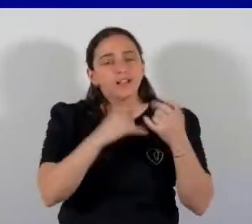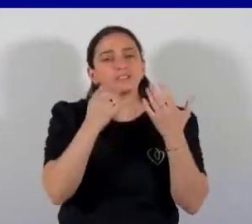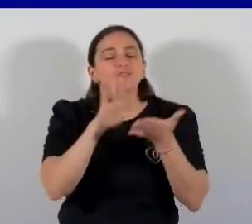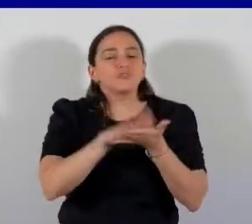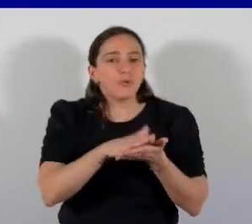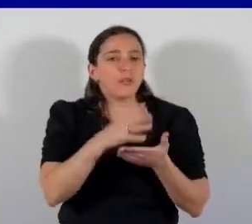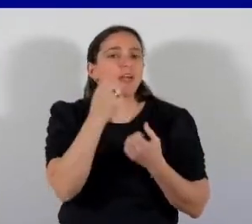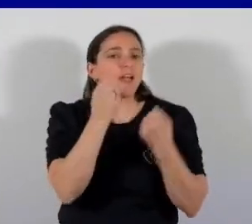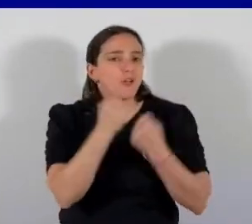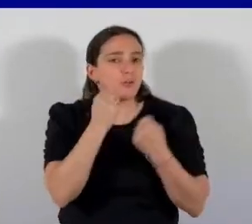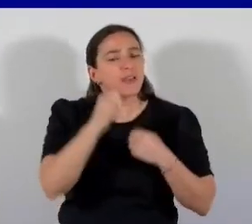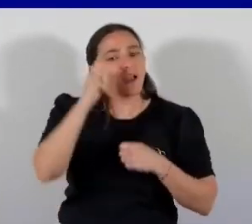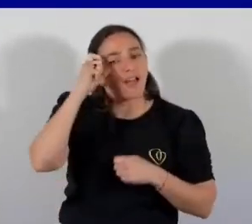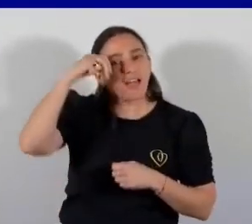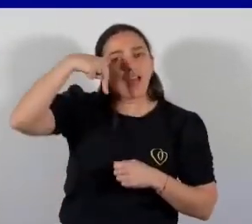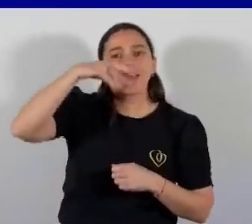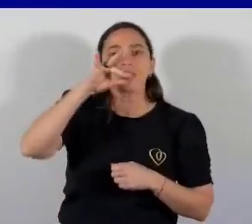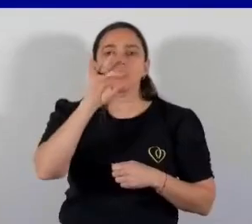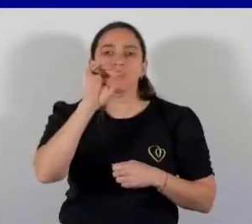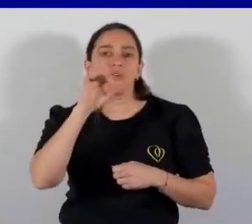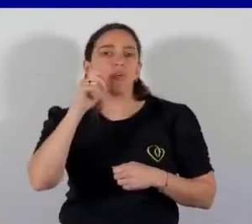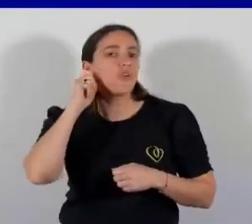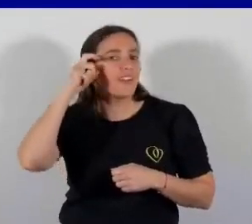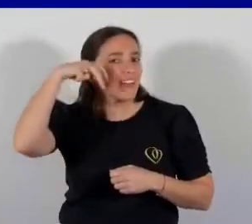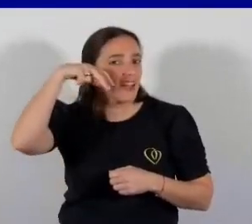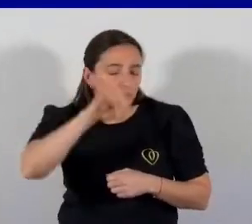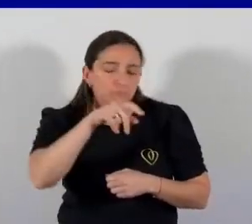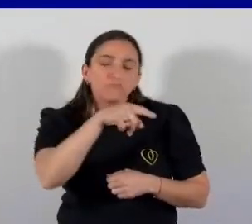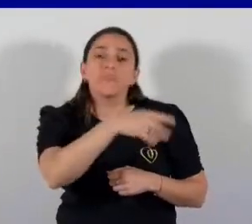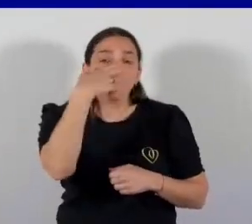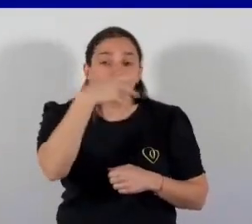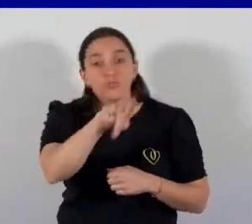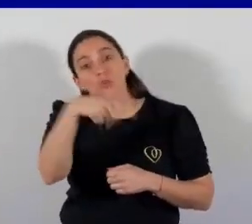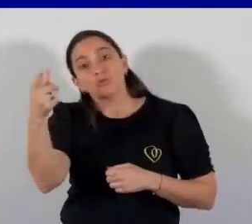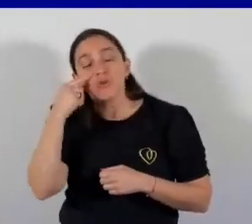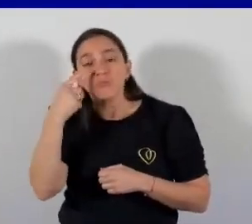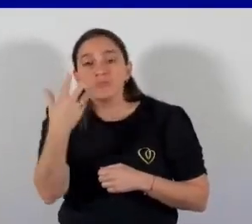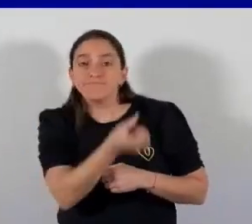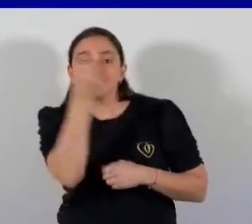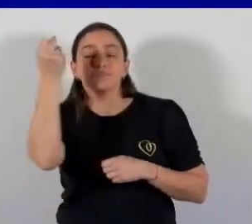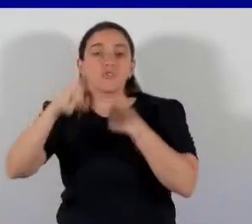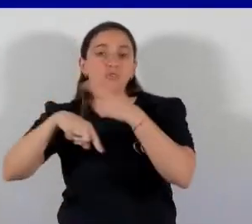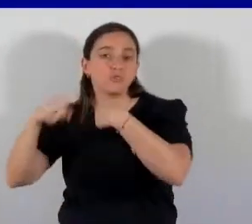theory of endogenous growth, pues, and that is later raised by Robert Lucas Jr.